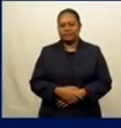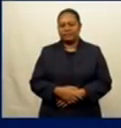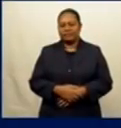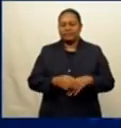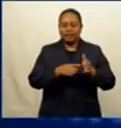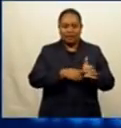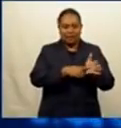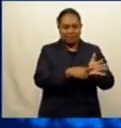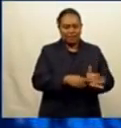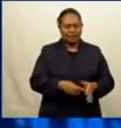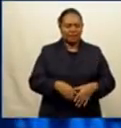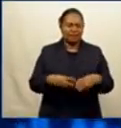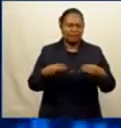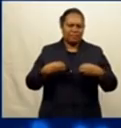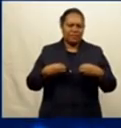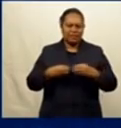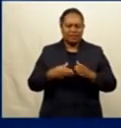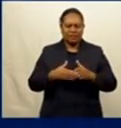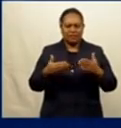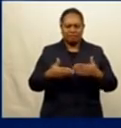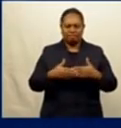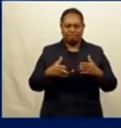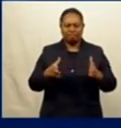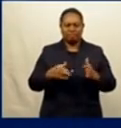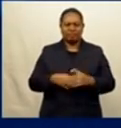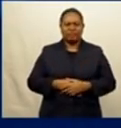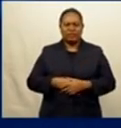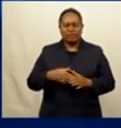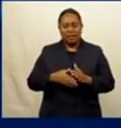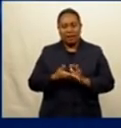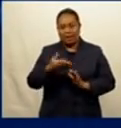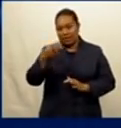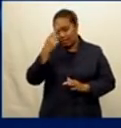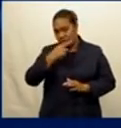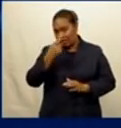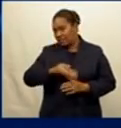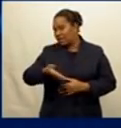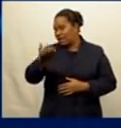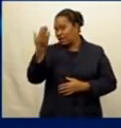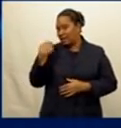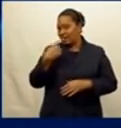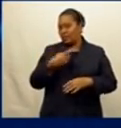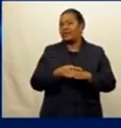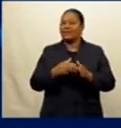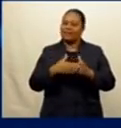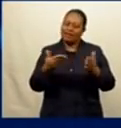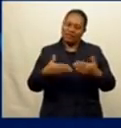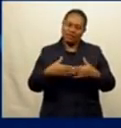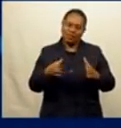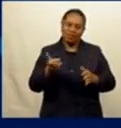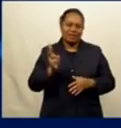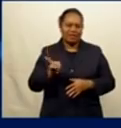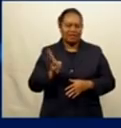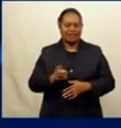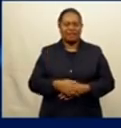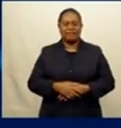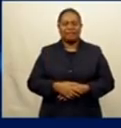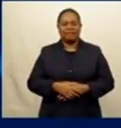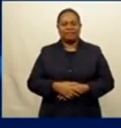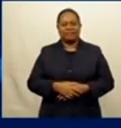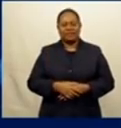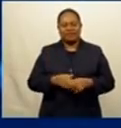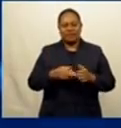Lambasa businesses deemed by the Ministry of Health to be high risk and were closed last week are now back in operation. Eleanor Torangaview